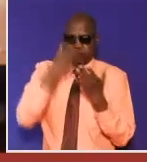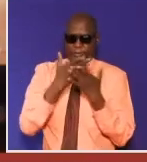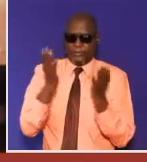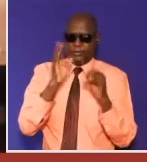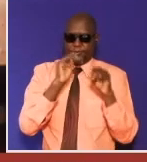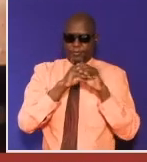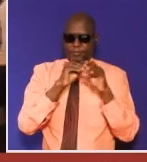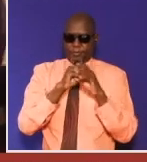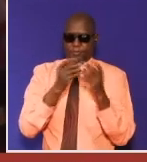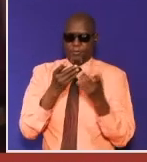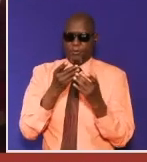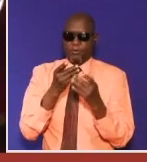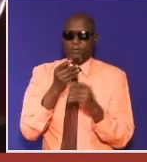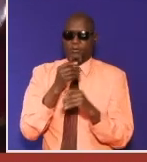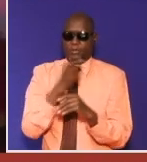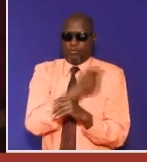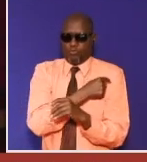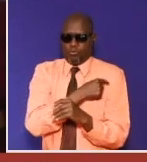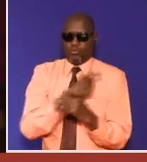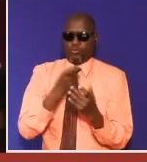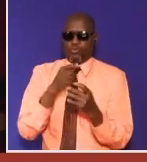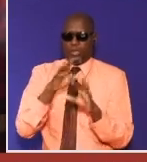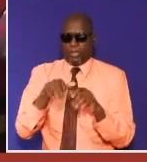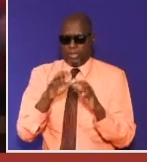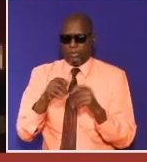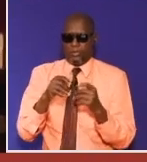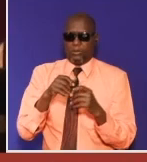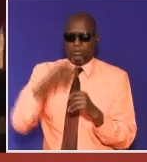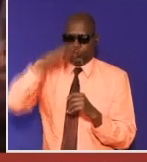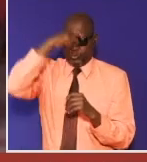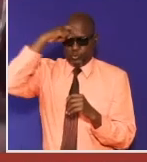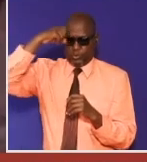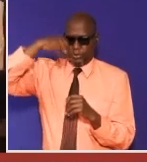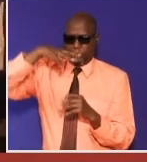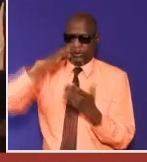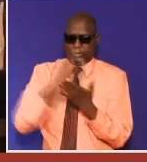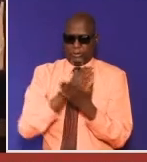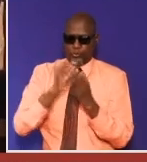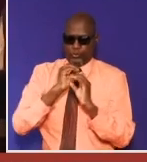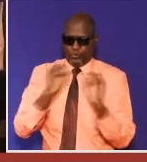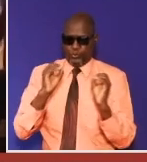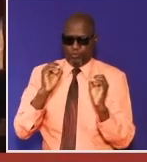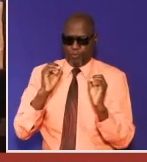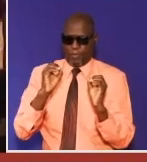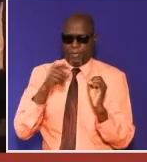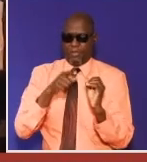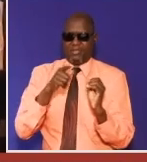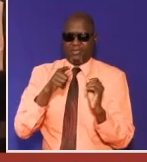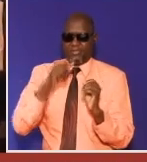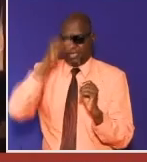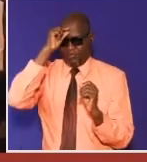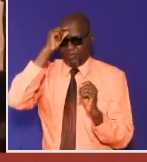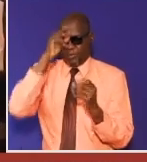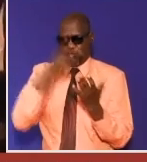in those two sectors, in agriculture and the Juakali sector, that government will not pass the test of